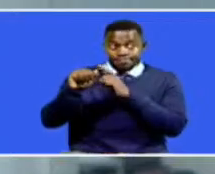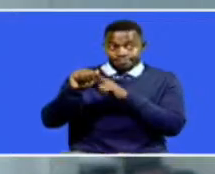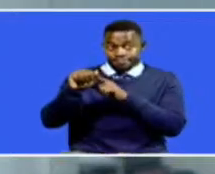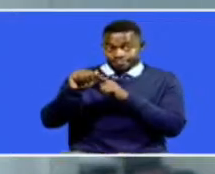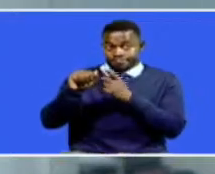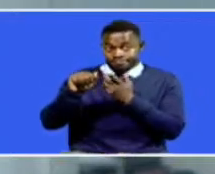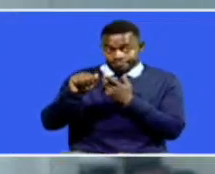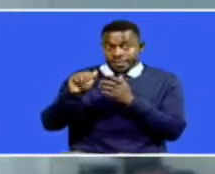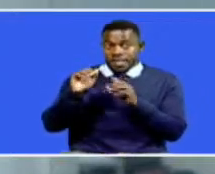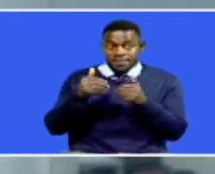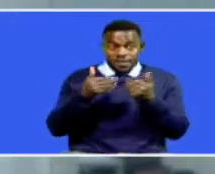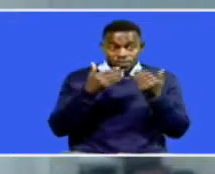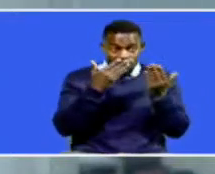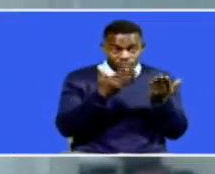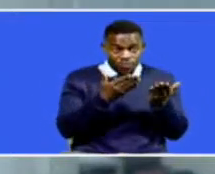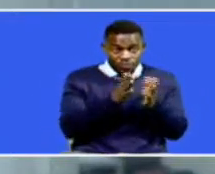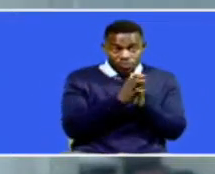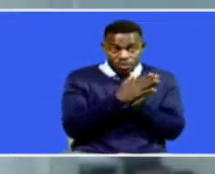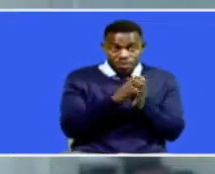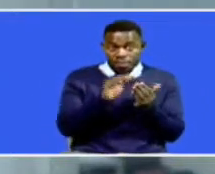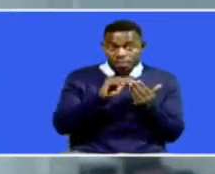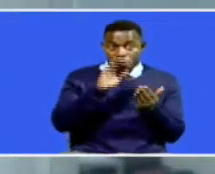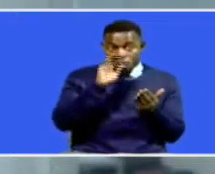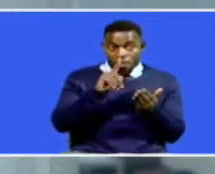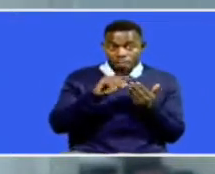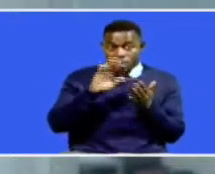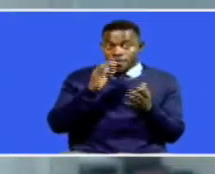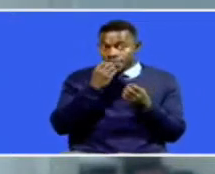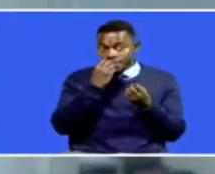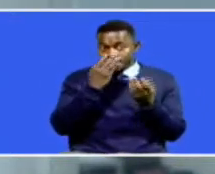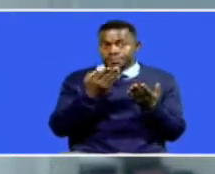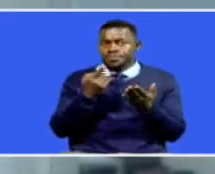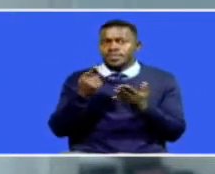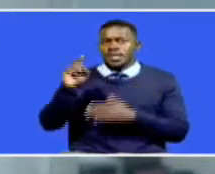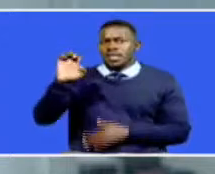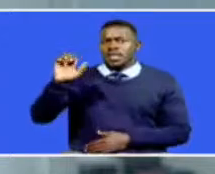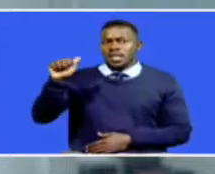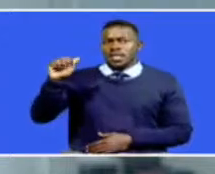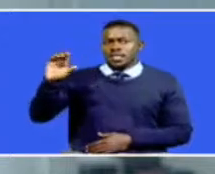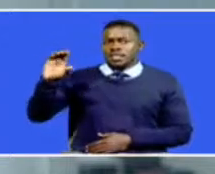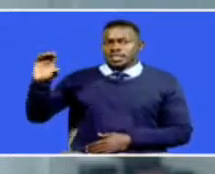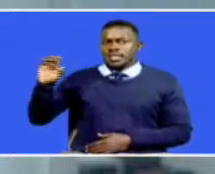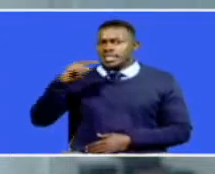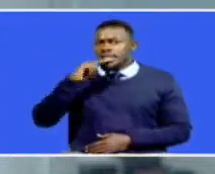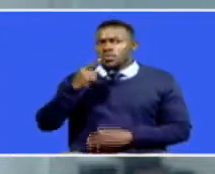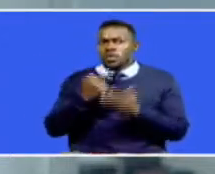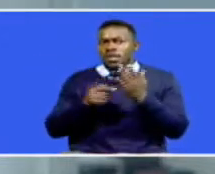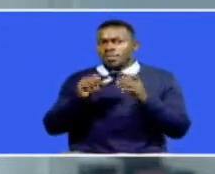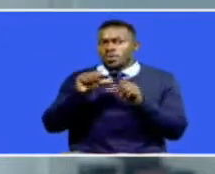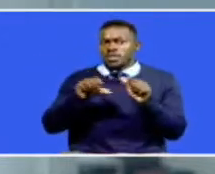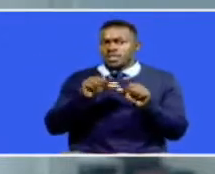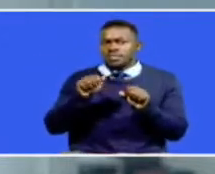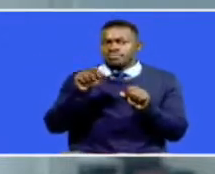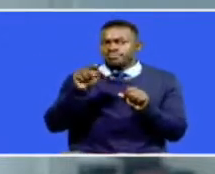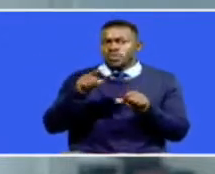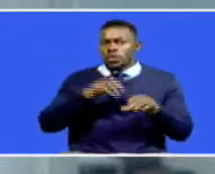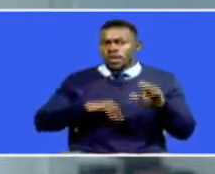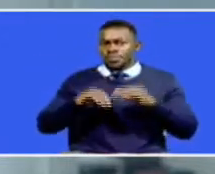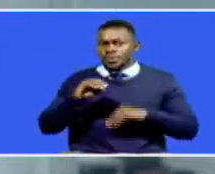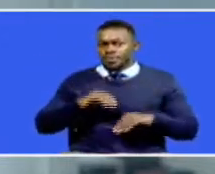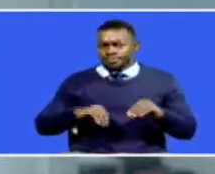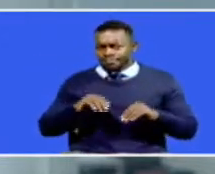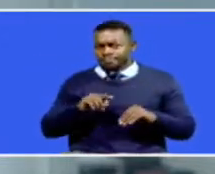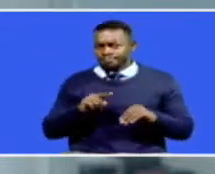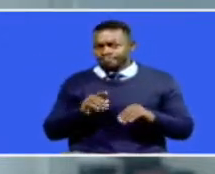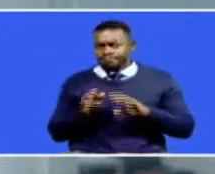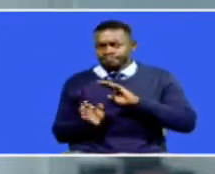had given you earlier on. But then right now, I'd like us to have a look at what the EACC is saying, where the Ethics and Anti-Corruption Commission has